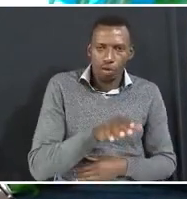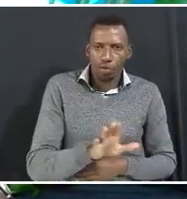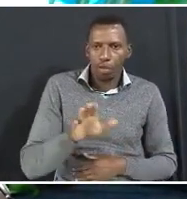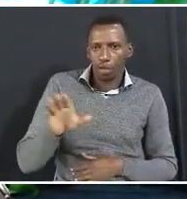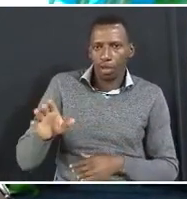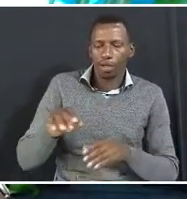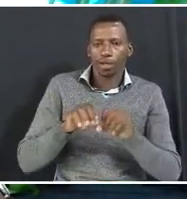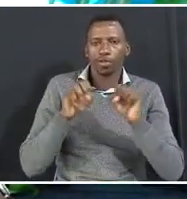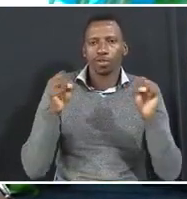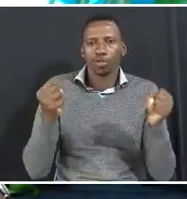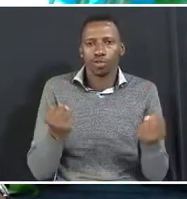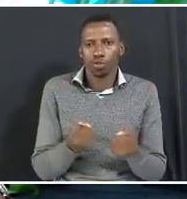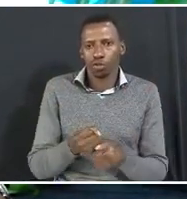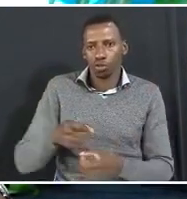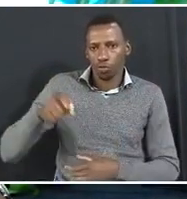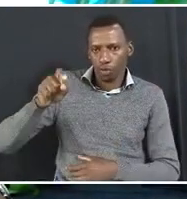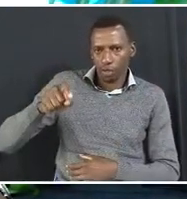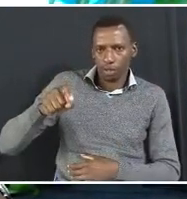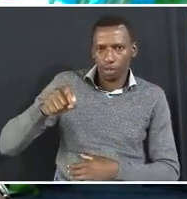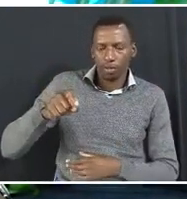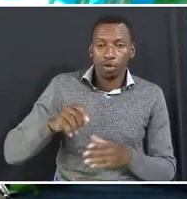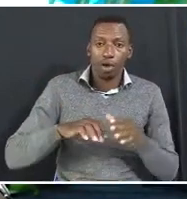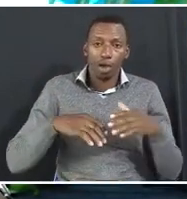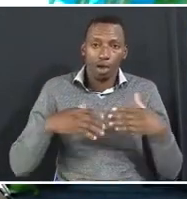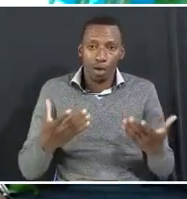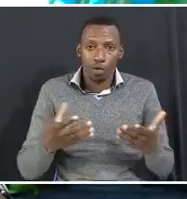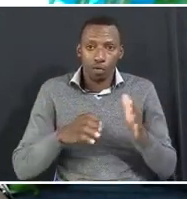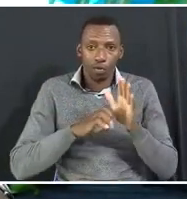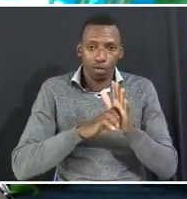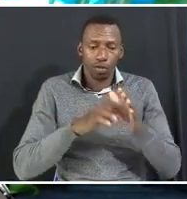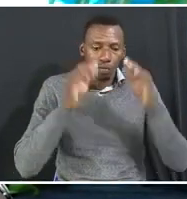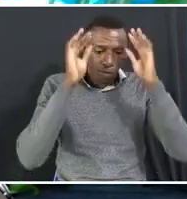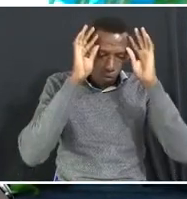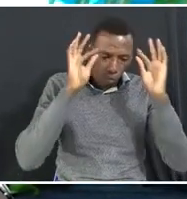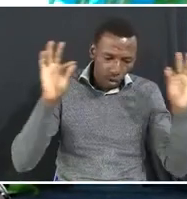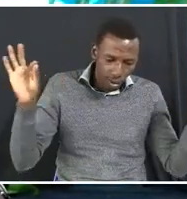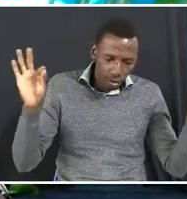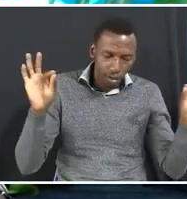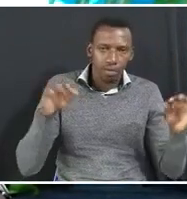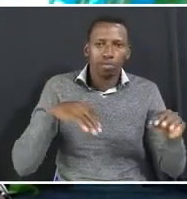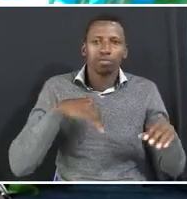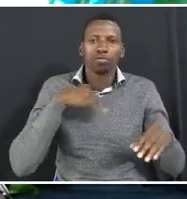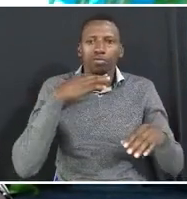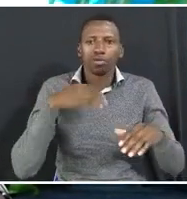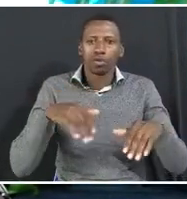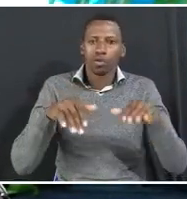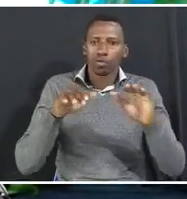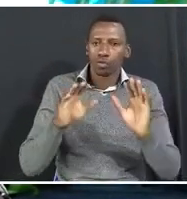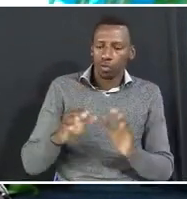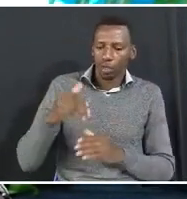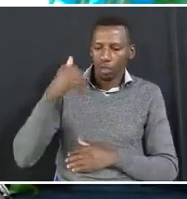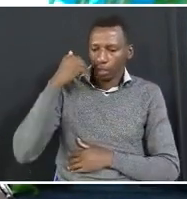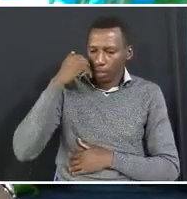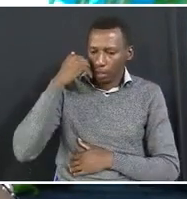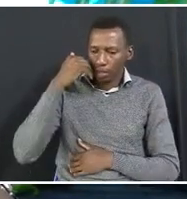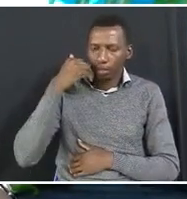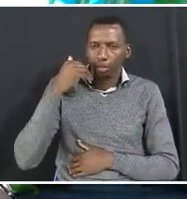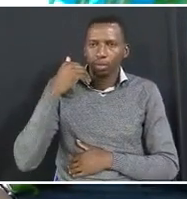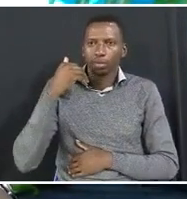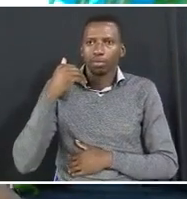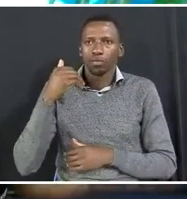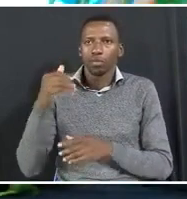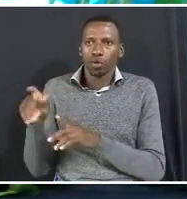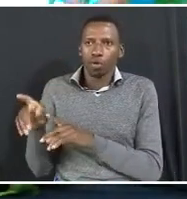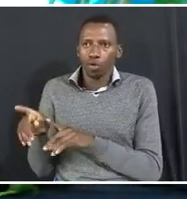social needs, namely weddings, funerals, sicknesses, and even weddings,